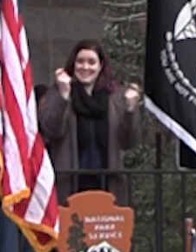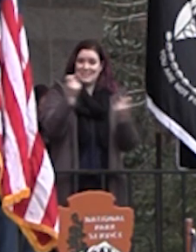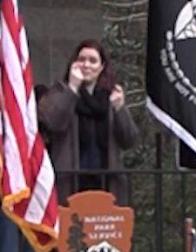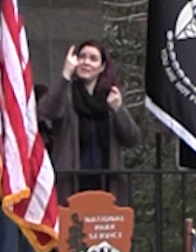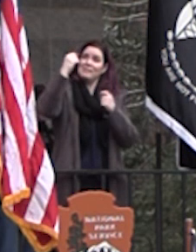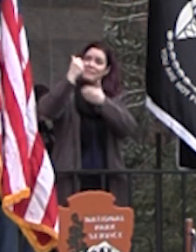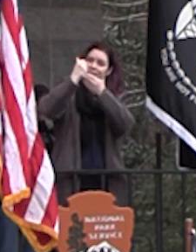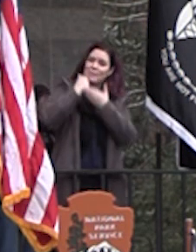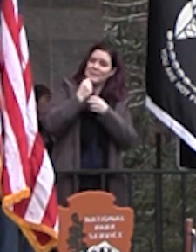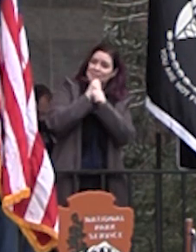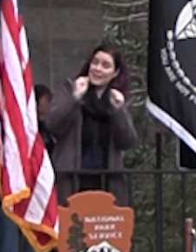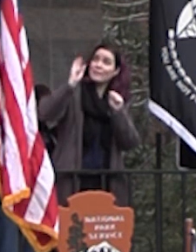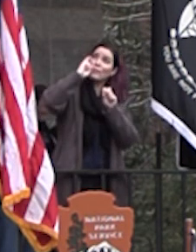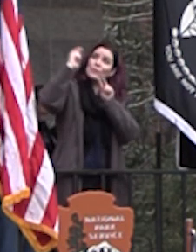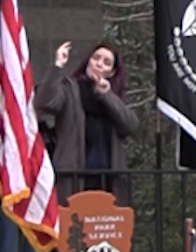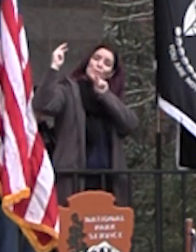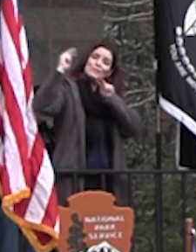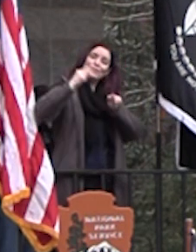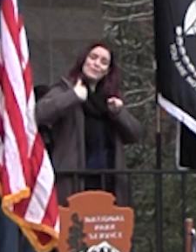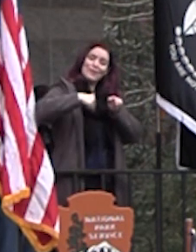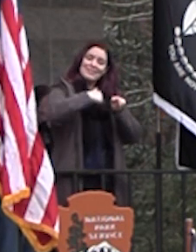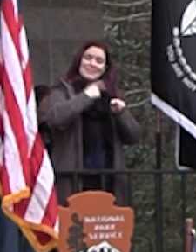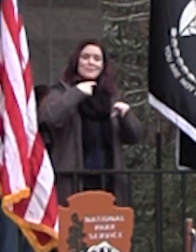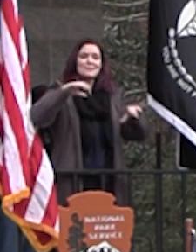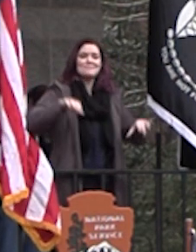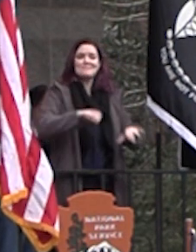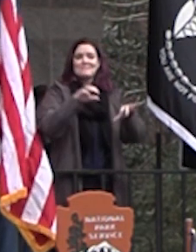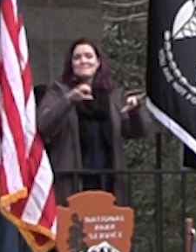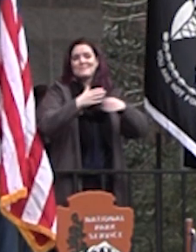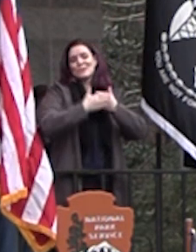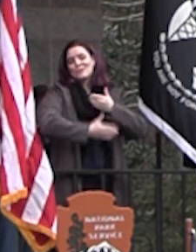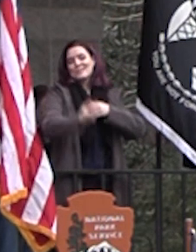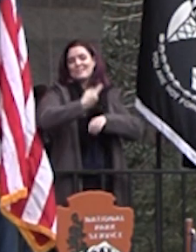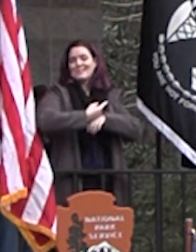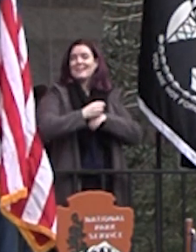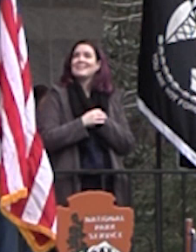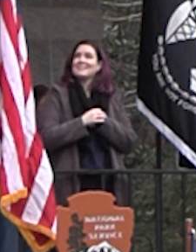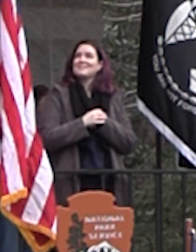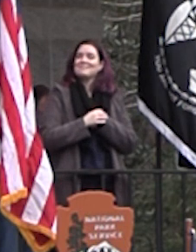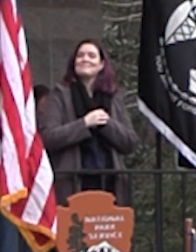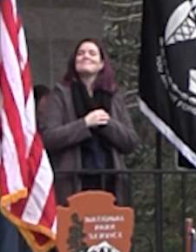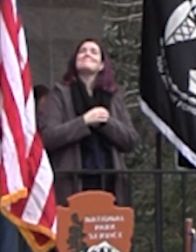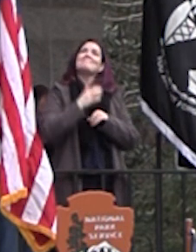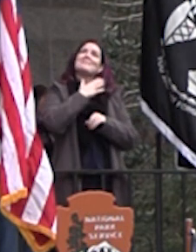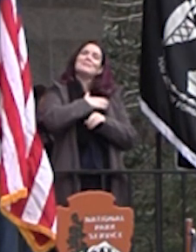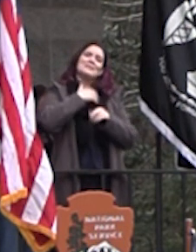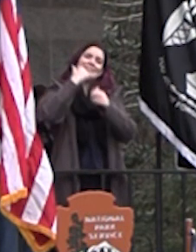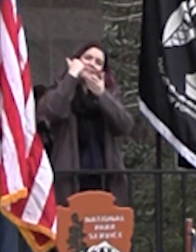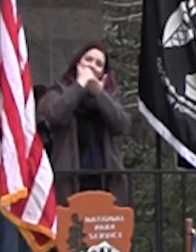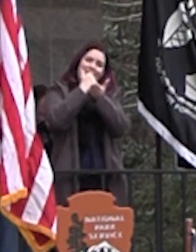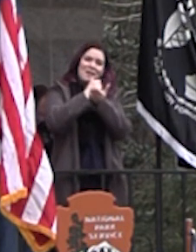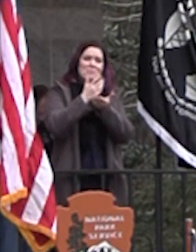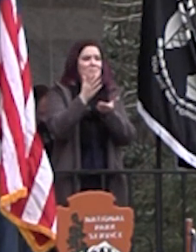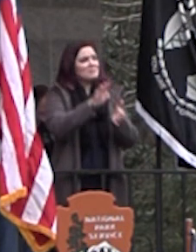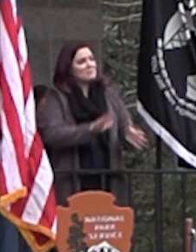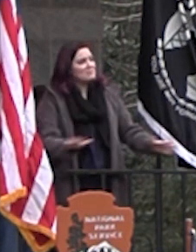us safe. You watch over us as we go about the rest of this day. Keep everyone safe on the grounds here of